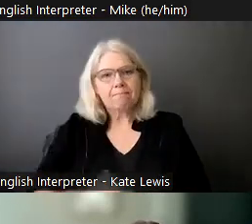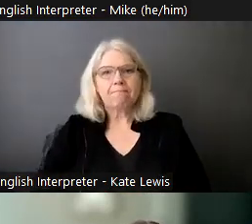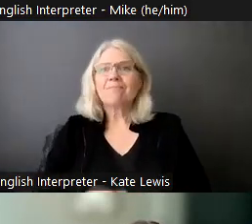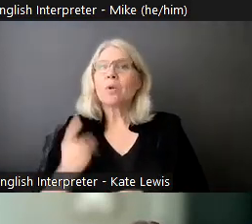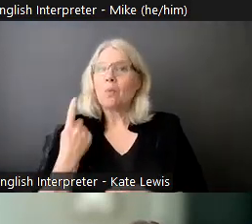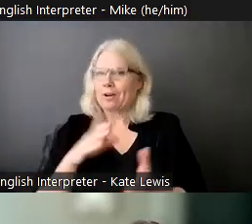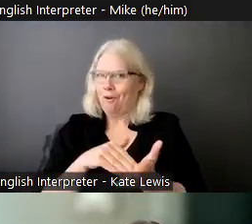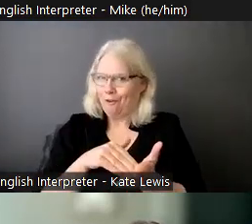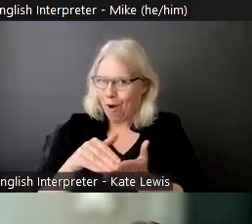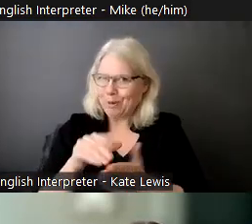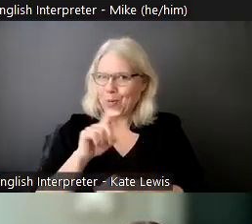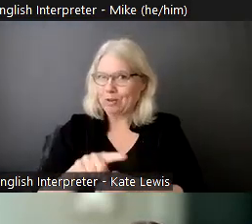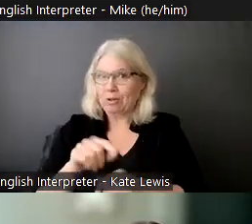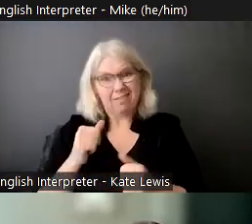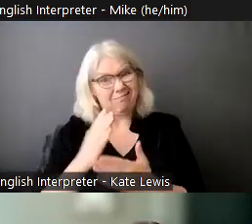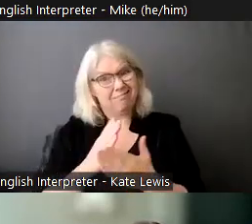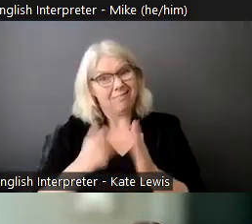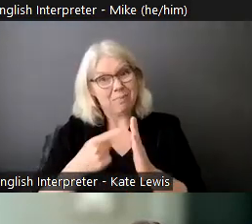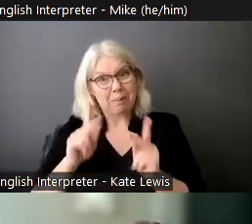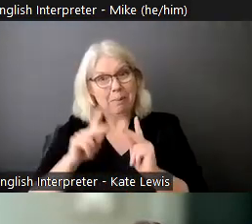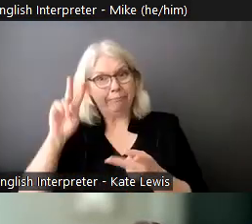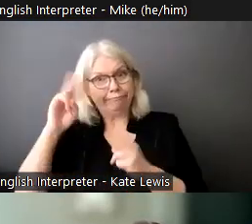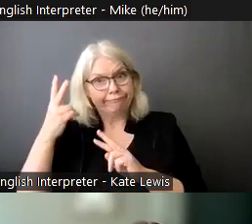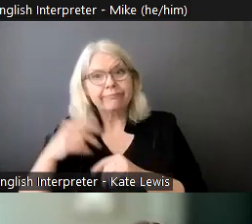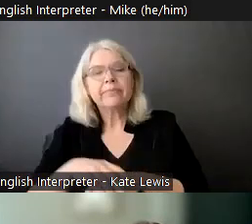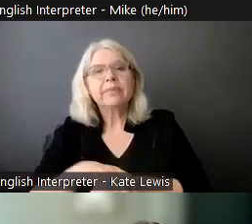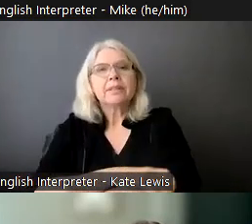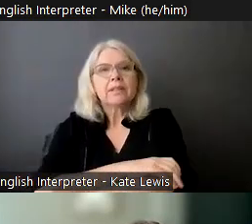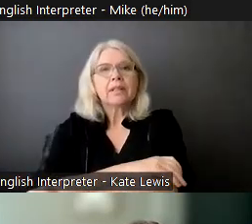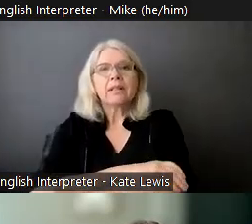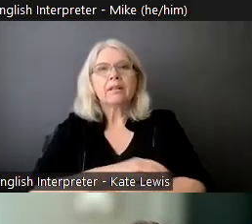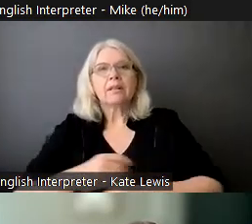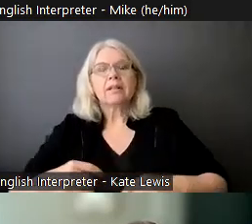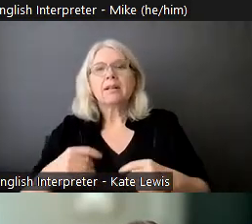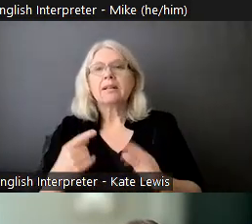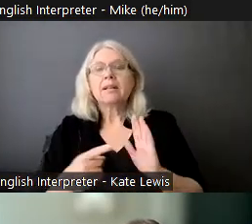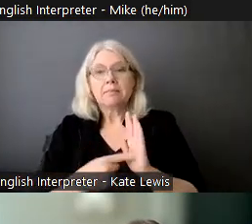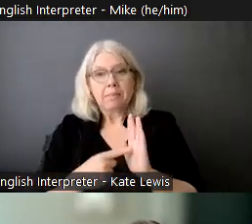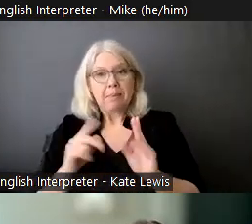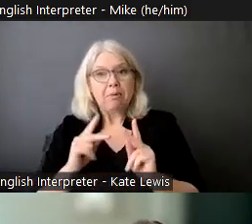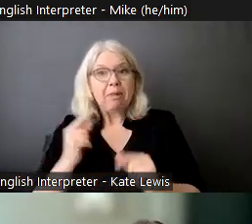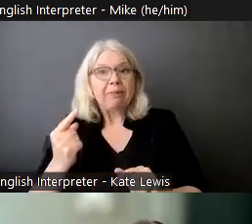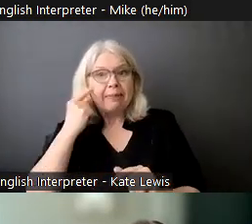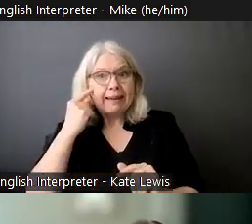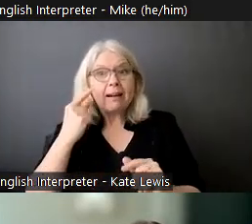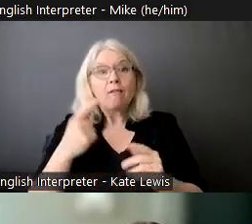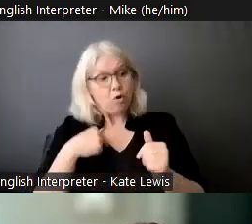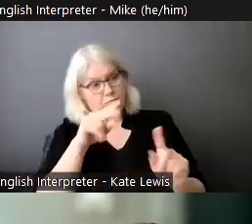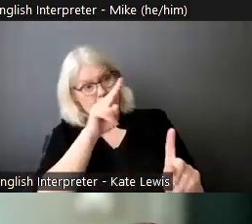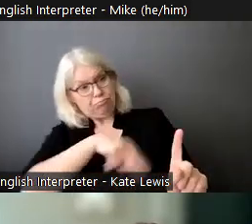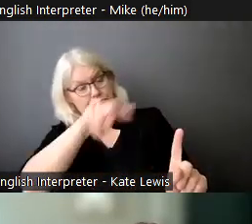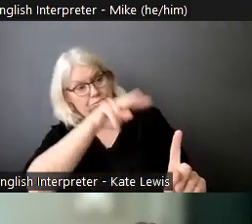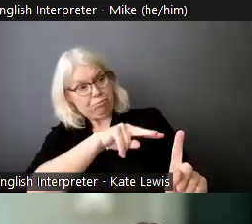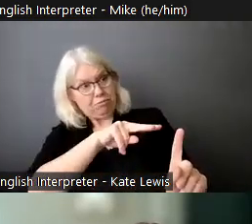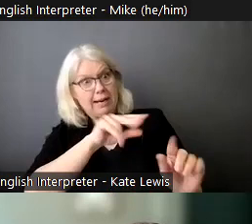that there's specific tests or specific documents that a doctor or a service provider uses to determine